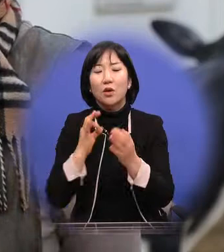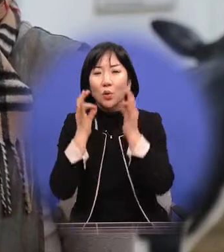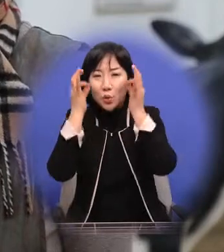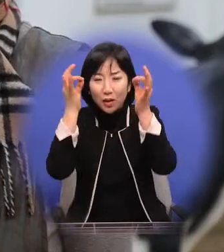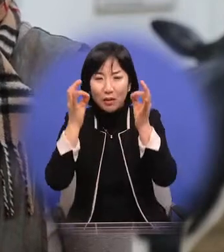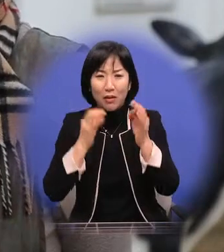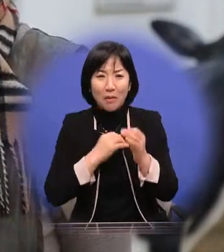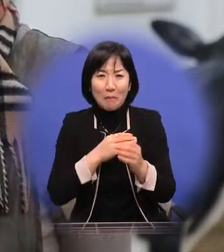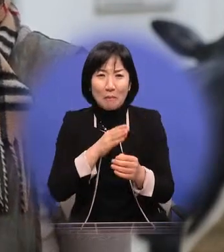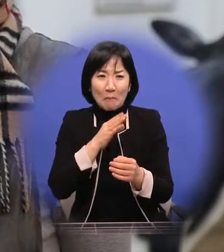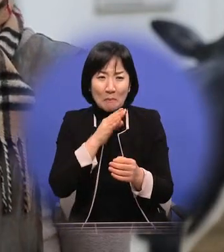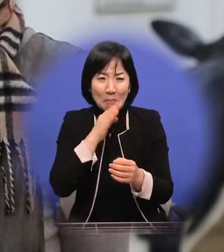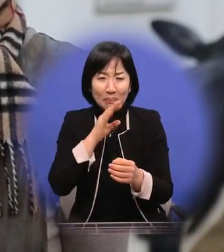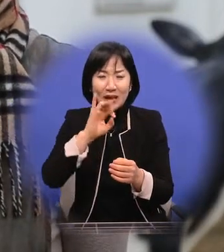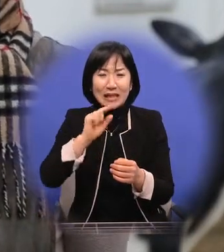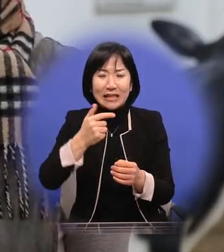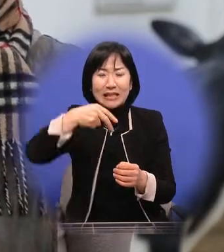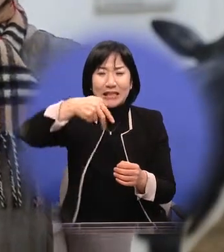I'm going instant food. isoohas